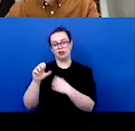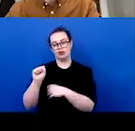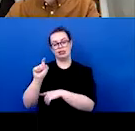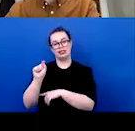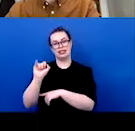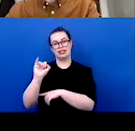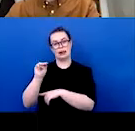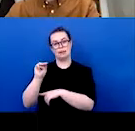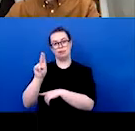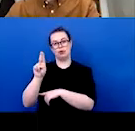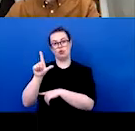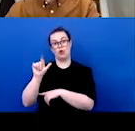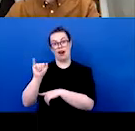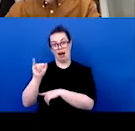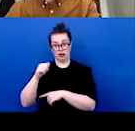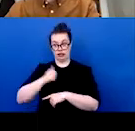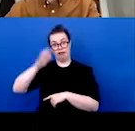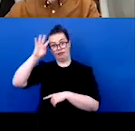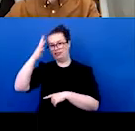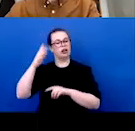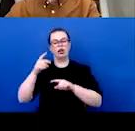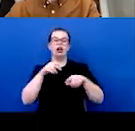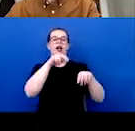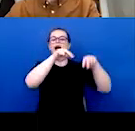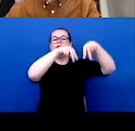Pilkanen studies, namely noun phrases.